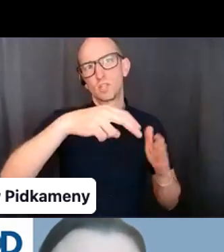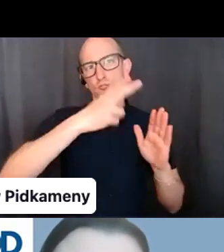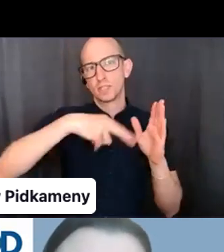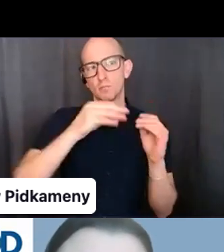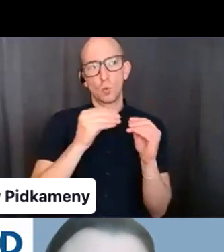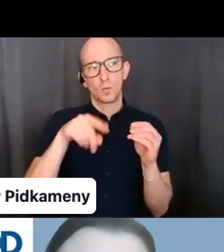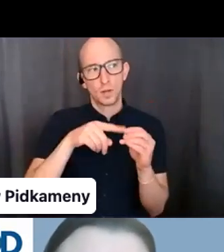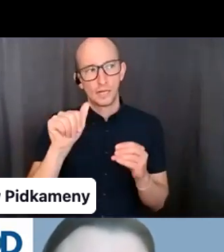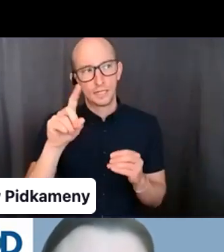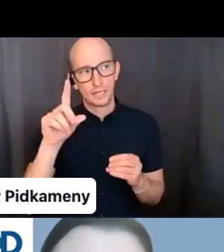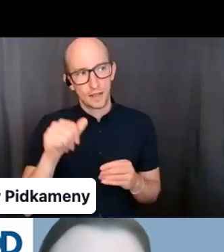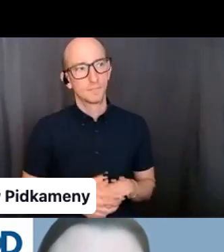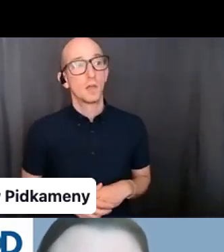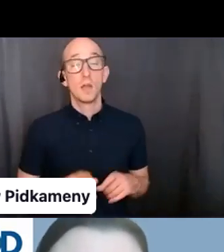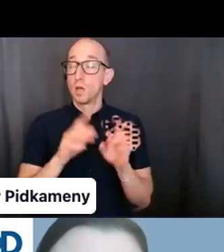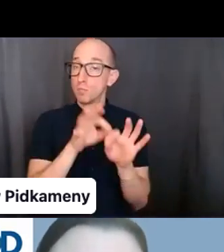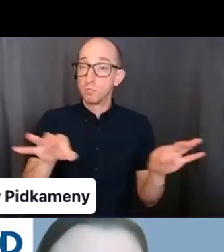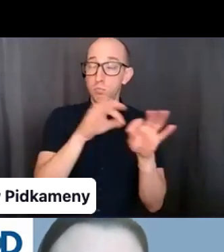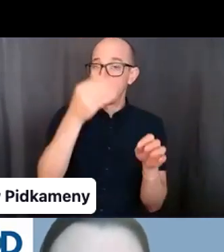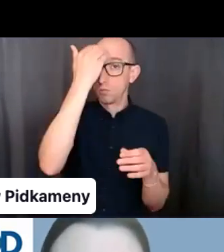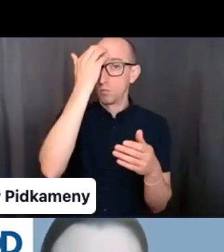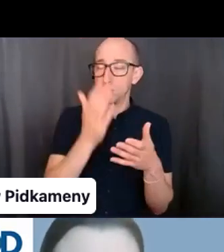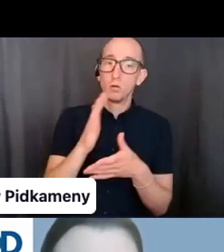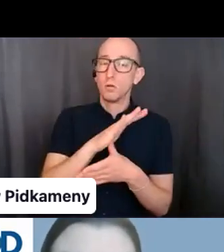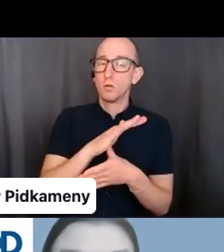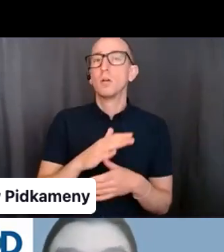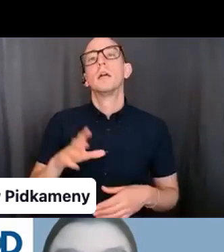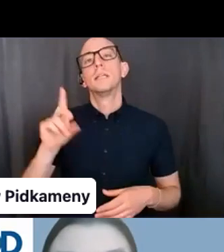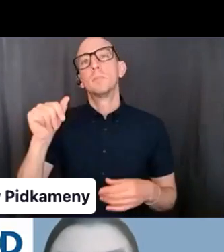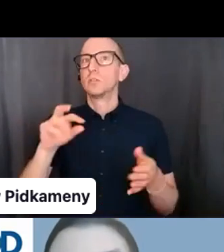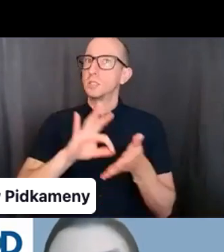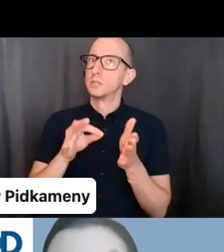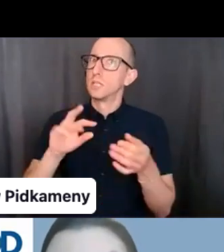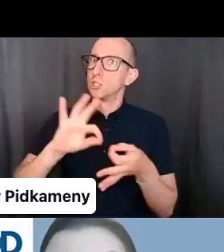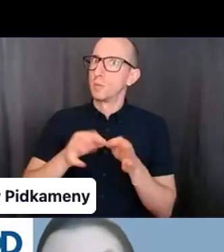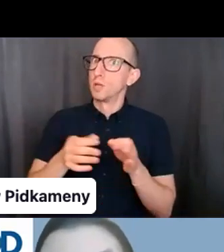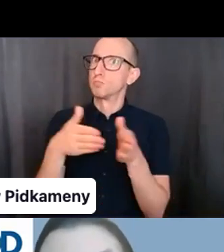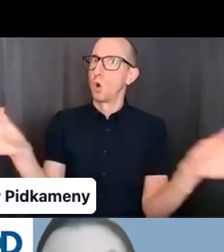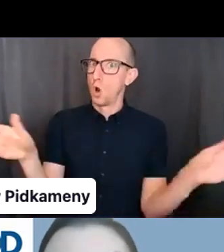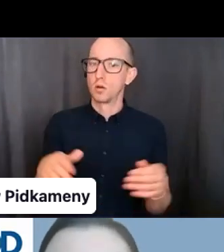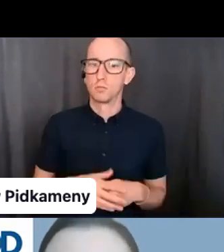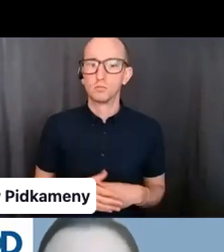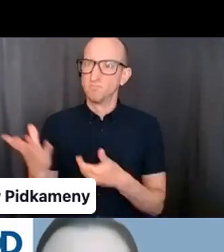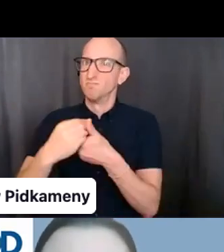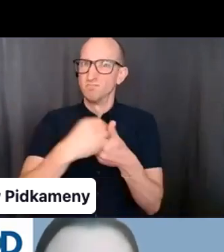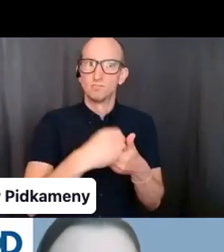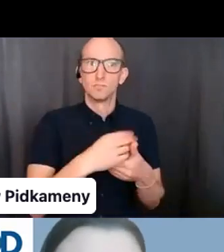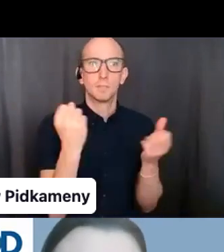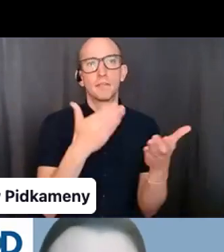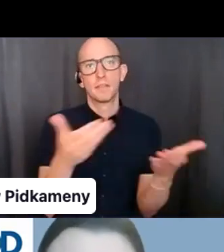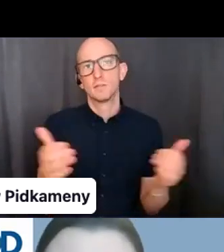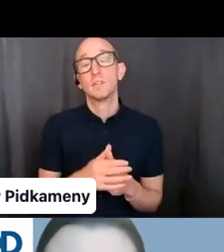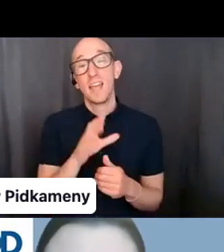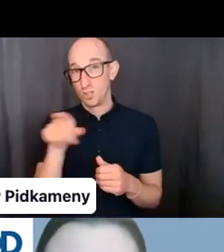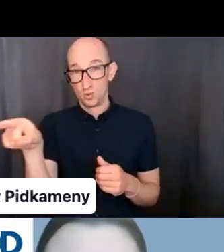to realize is that disability is interpreted broadly and that it's not something that you have to get into evaluating with service animals.